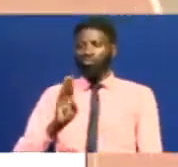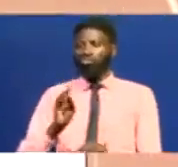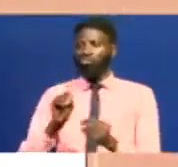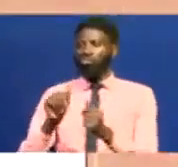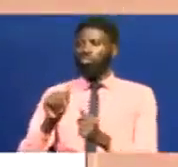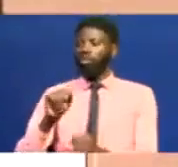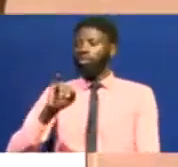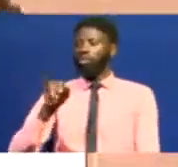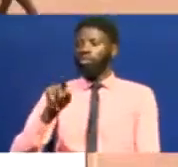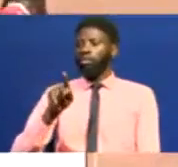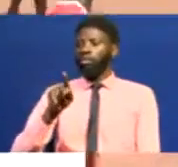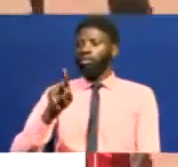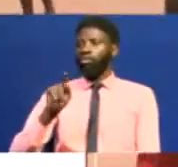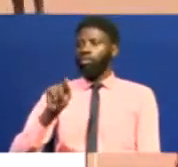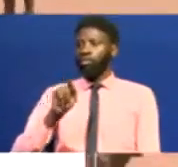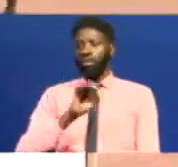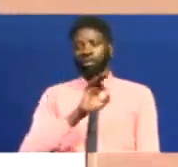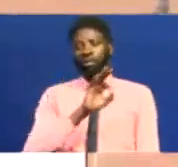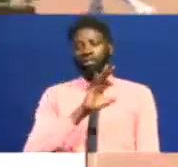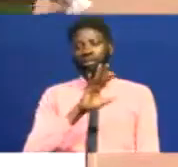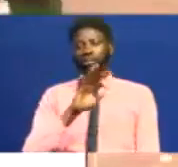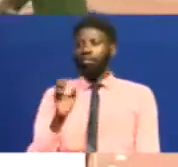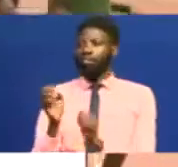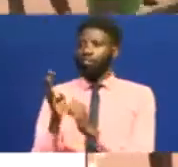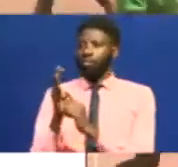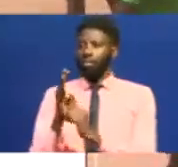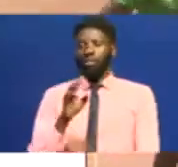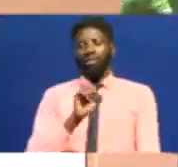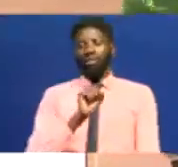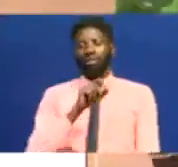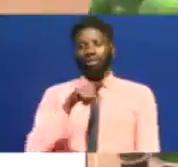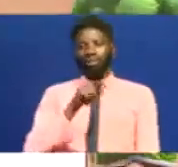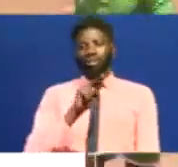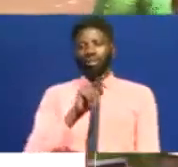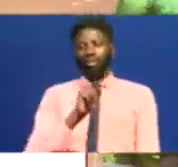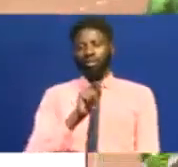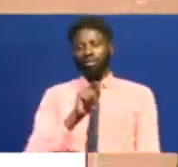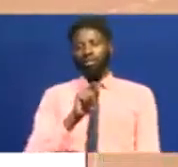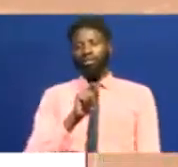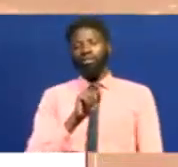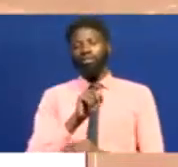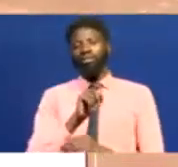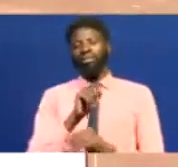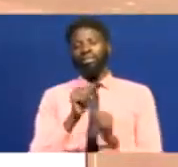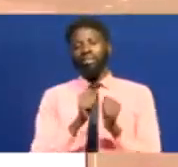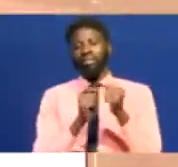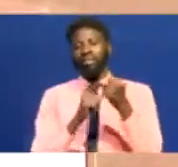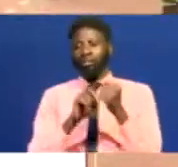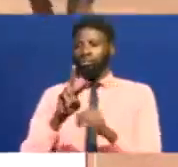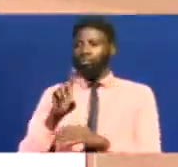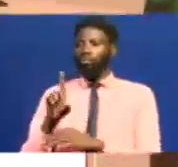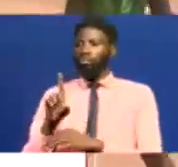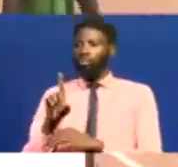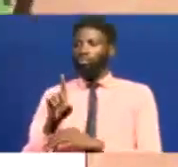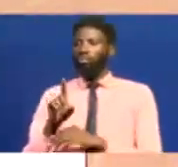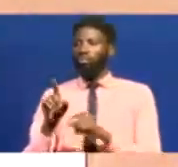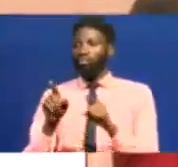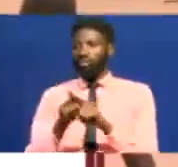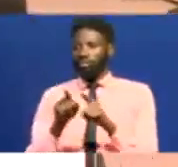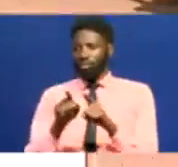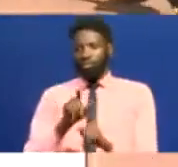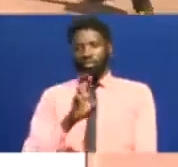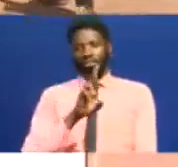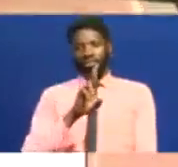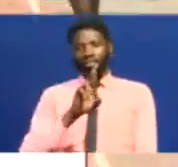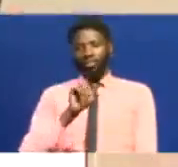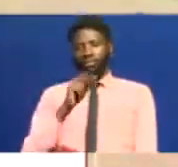35-14, while Spartans registered a 60-21 win against Buccaneers Junior. Meanwhile, in the men's league, Rangers